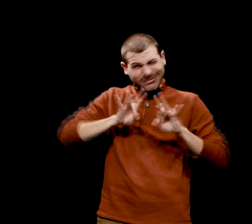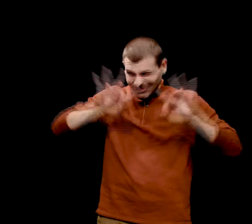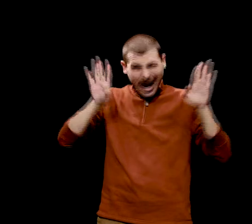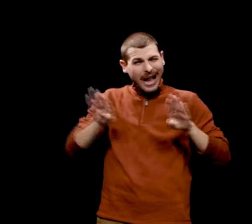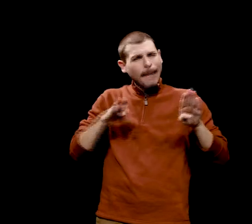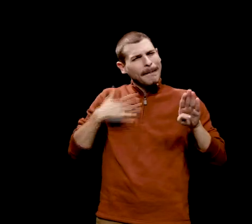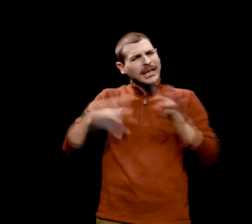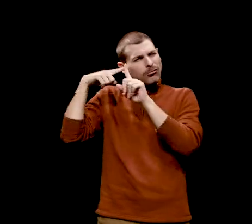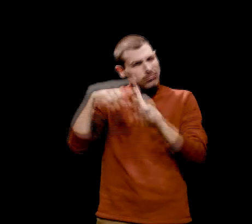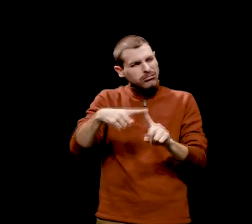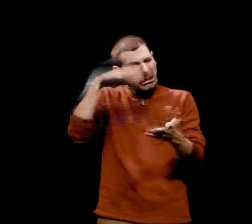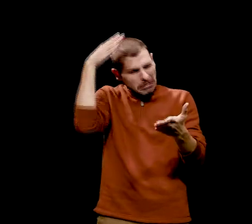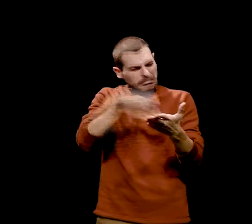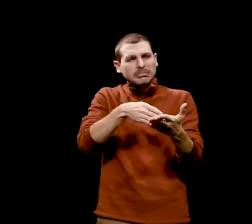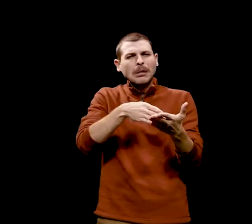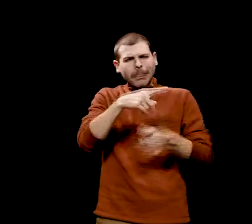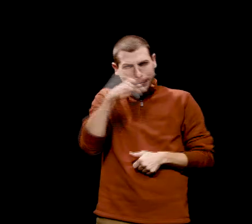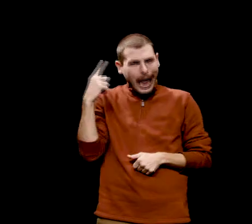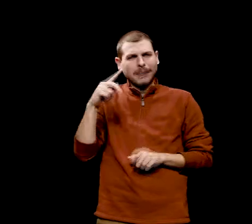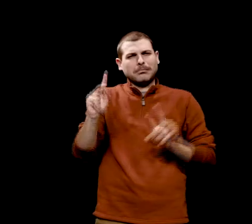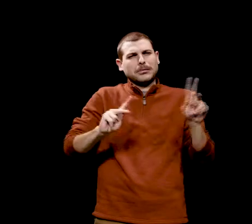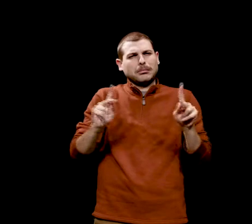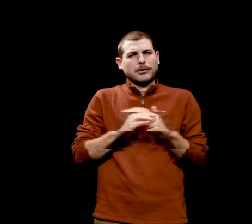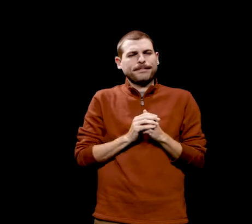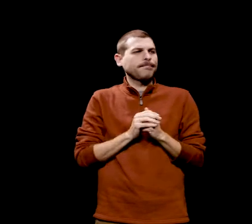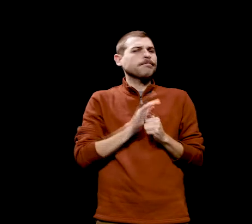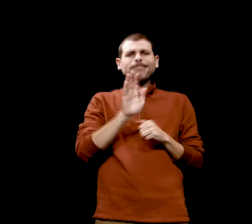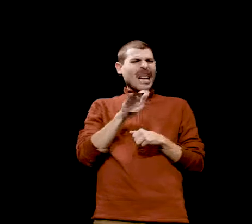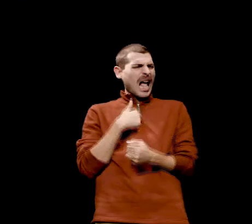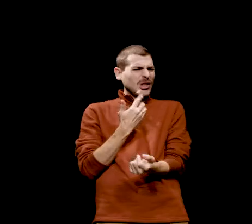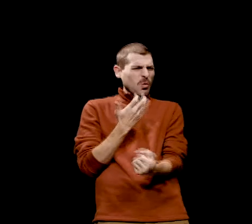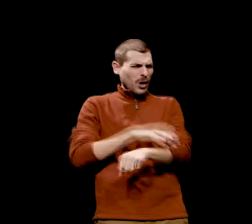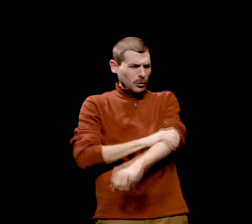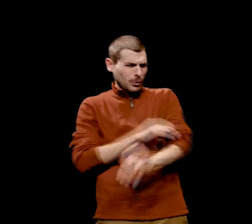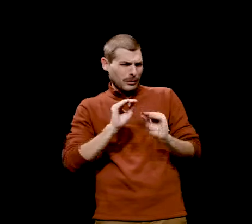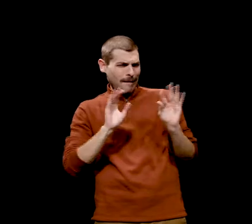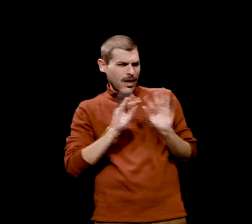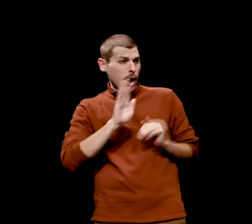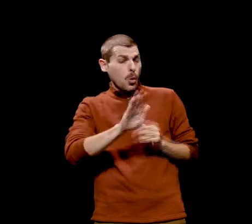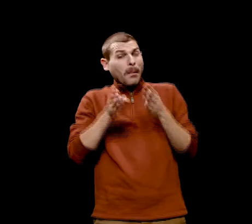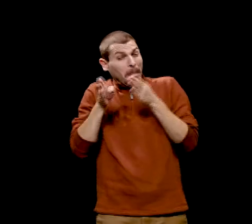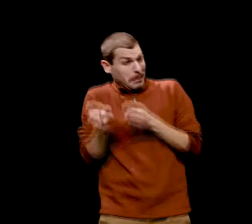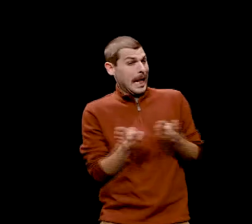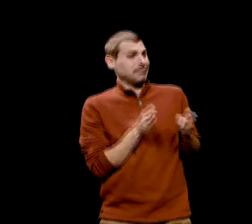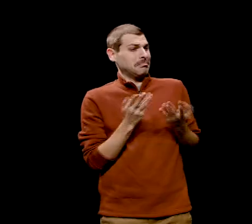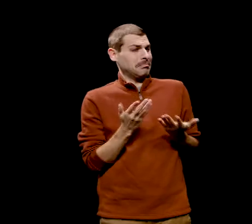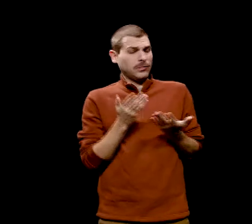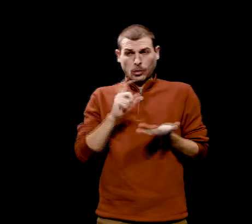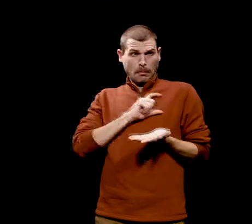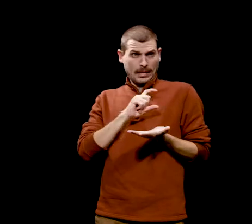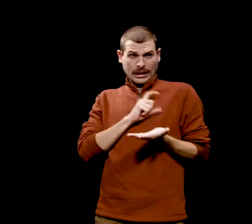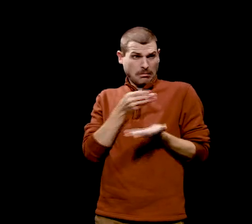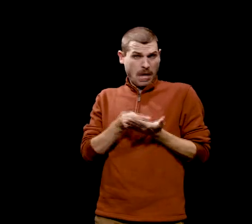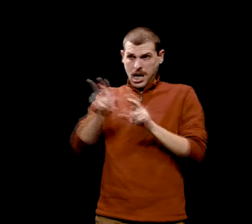Portlanders. I just want to pause and just redirect a little bit. What is your plan for reinvesting police funds into the Black community?